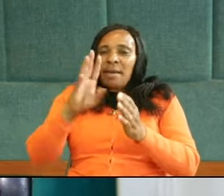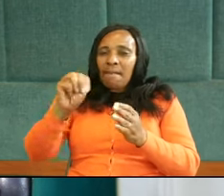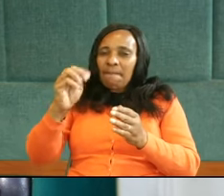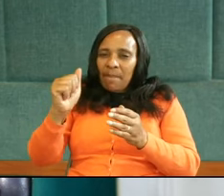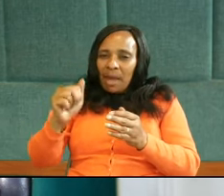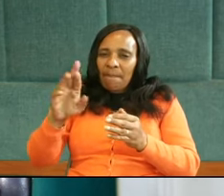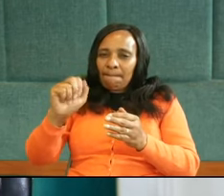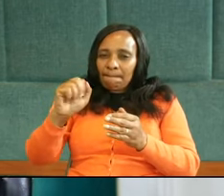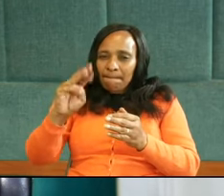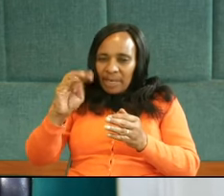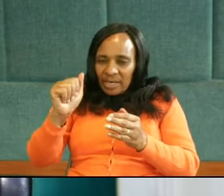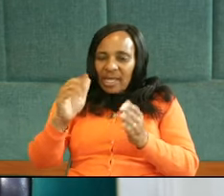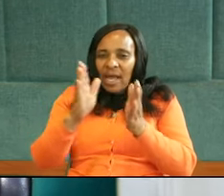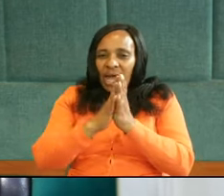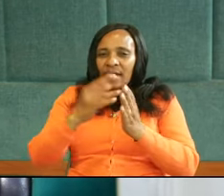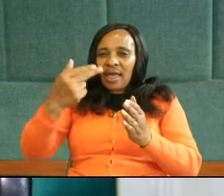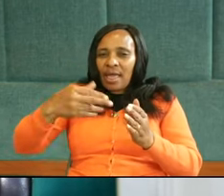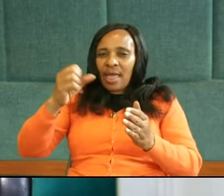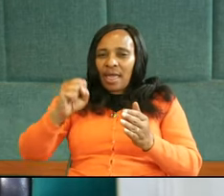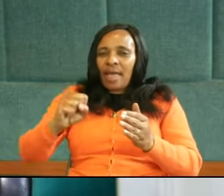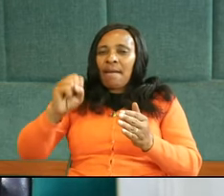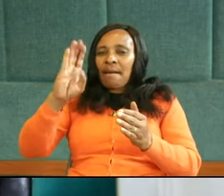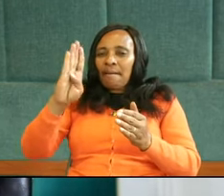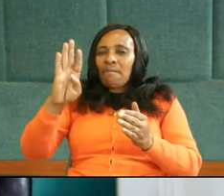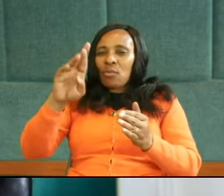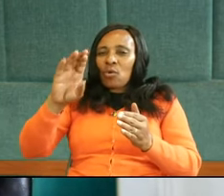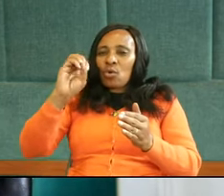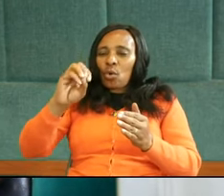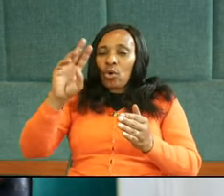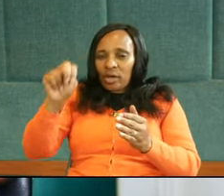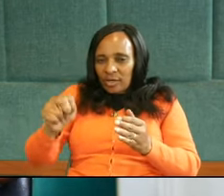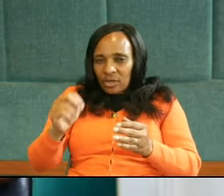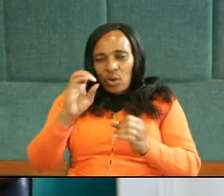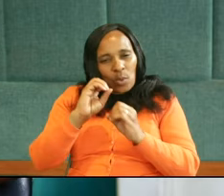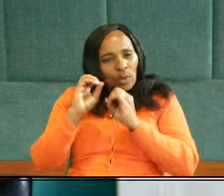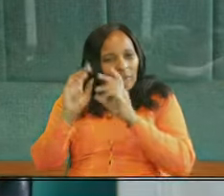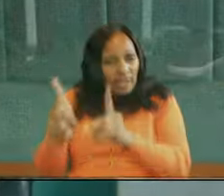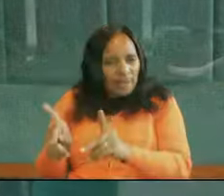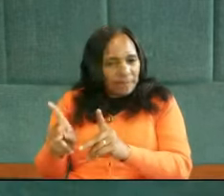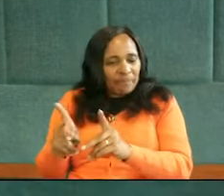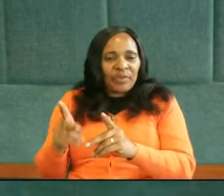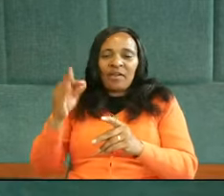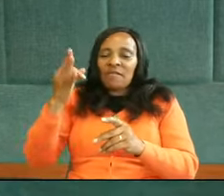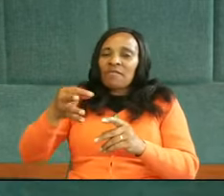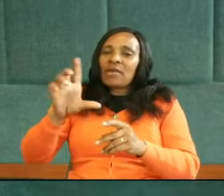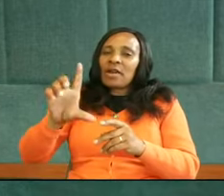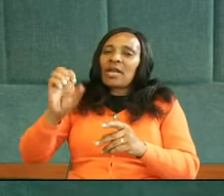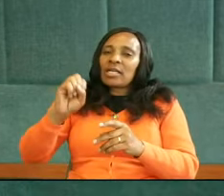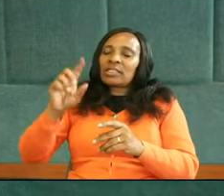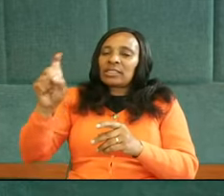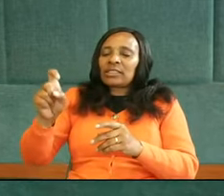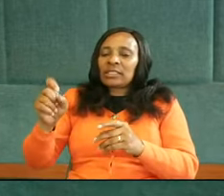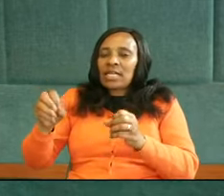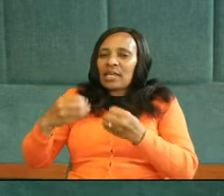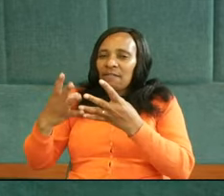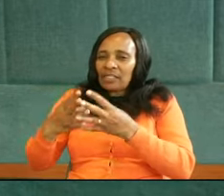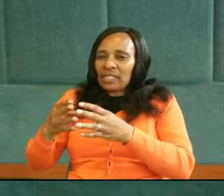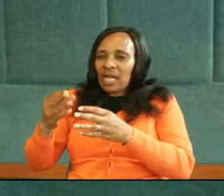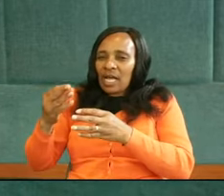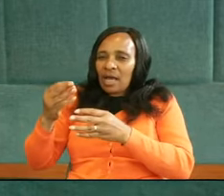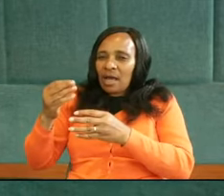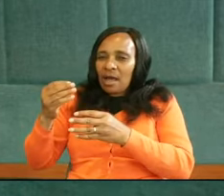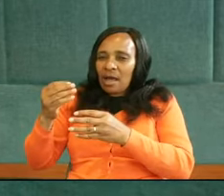and then Hebron. Wow, okay. I did not know about that. Okay. Flex, you can read for us the flashlight as well. Thank you for that, Ashley. All